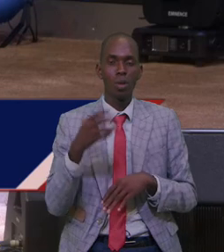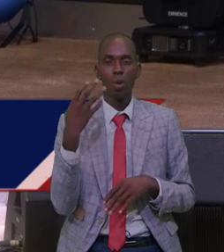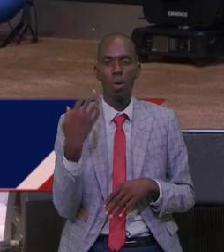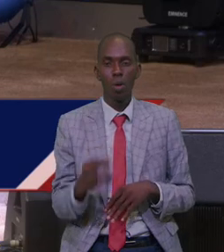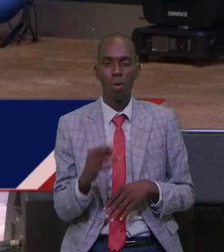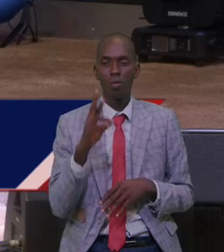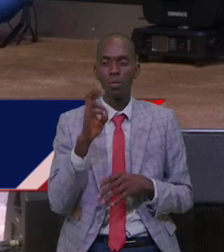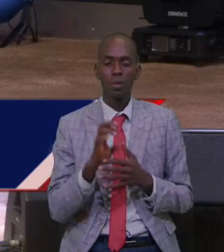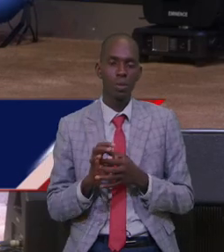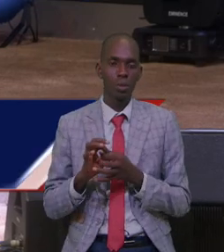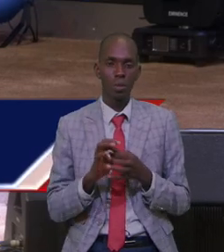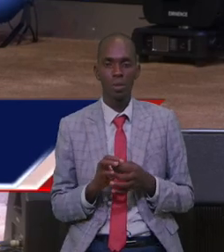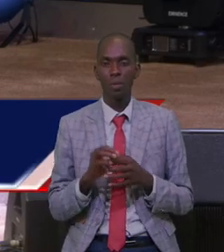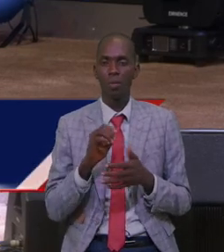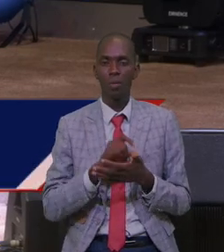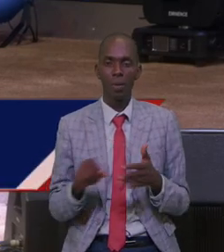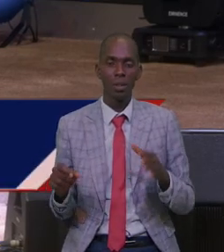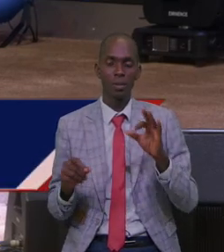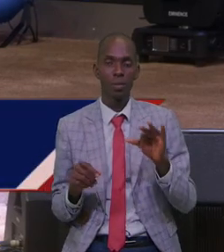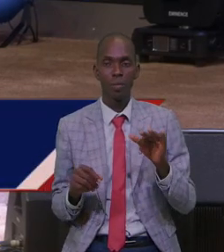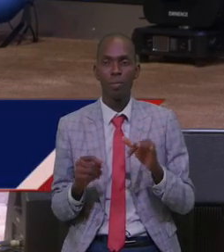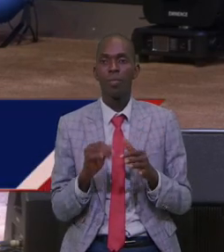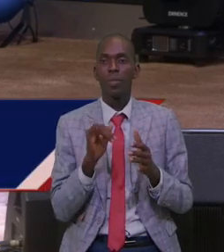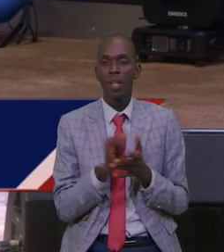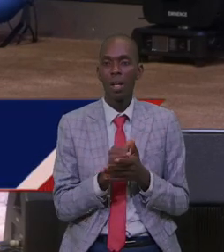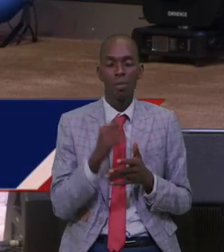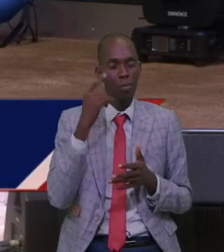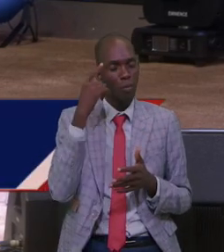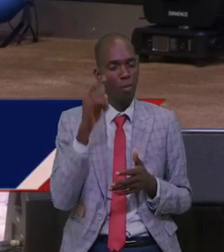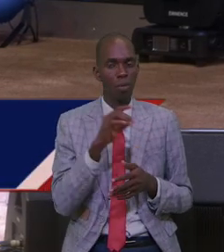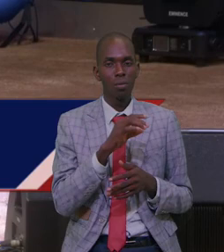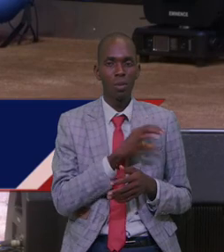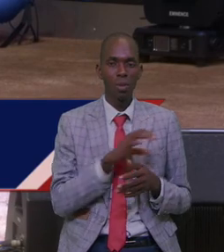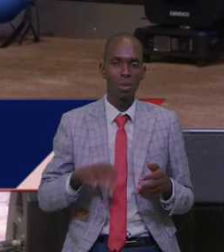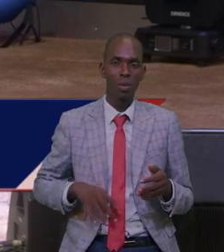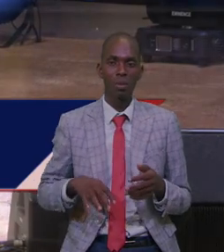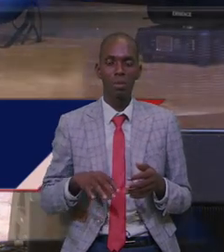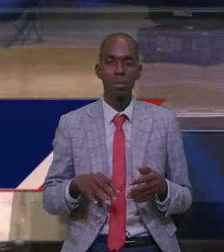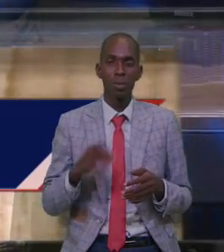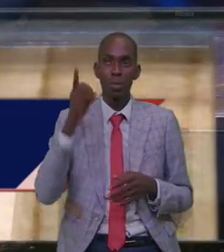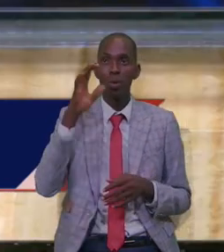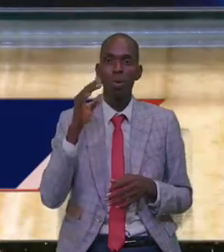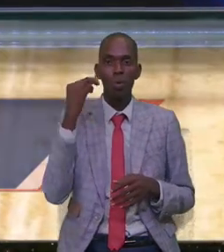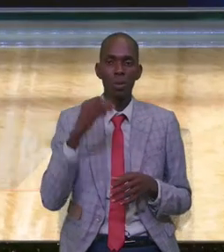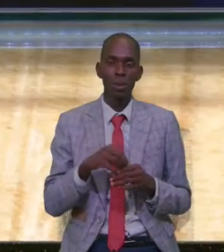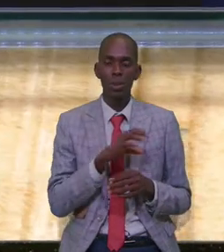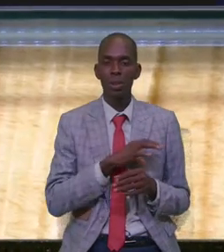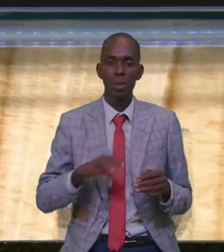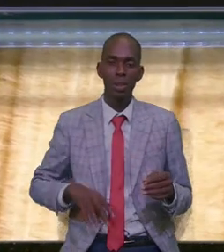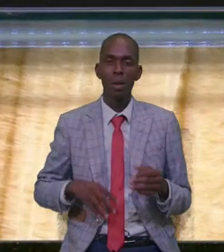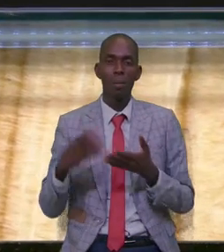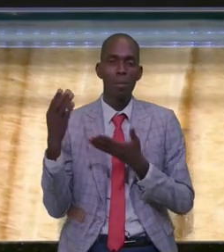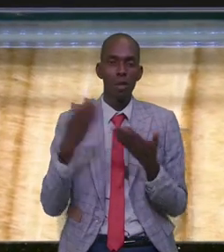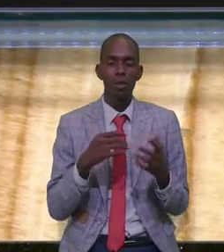verse 19 says, to which, that is, that God was in Christ reconciling the world unto himself,